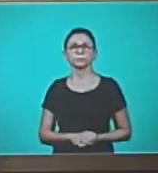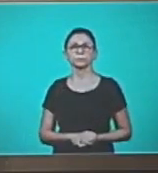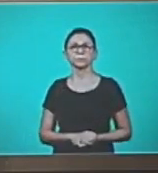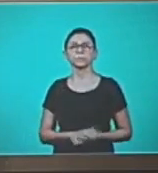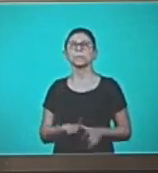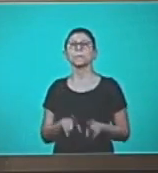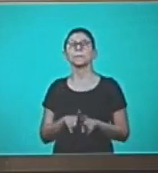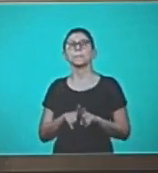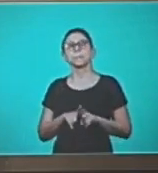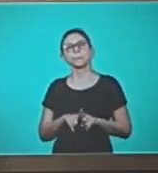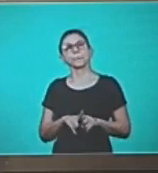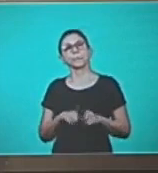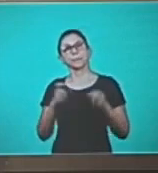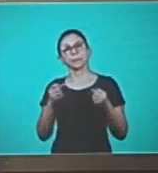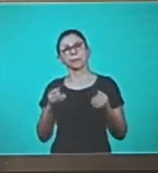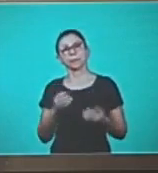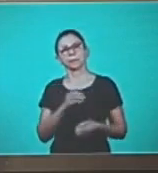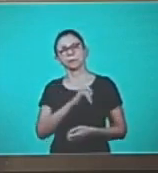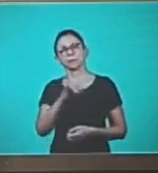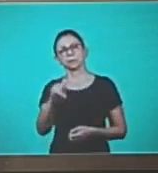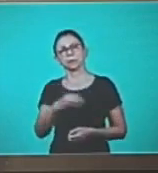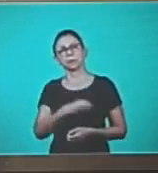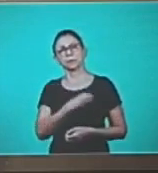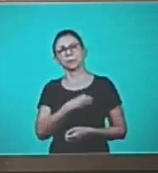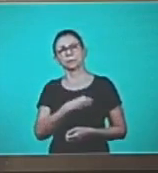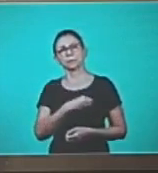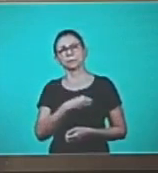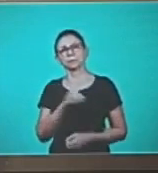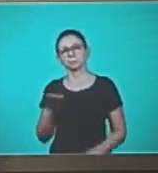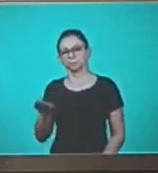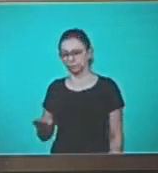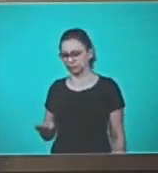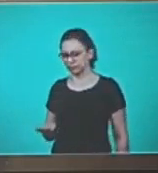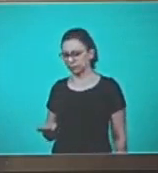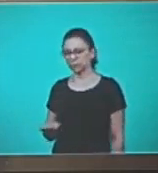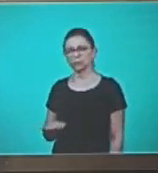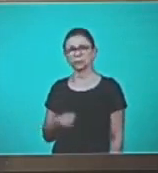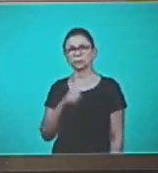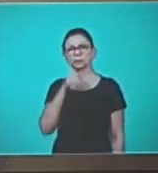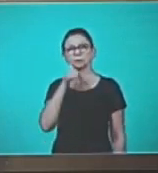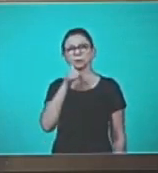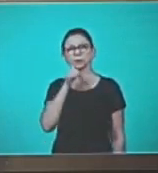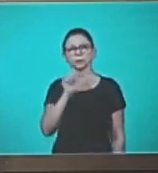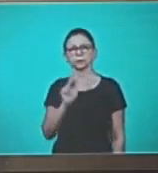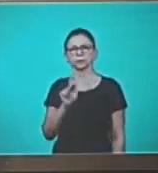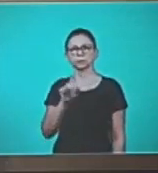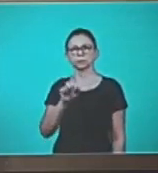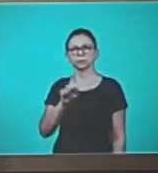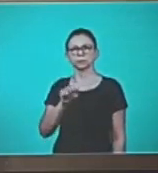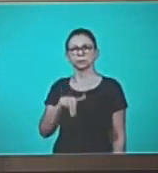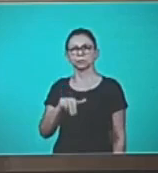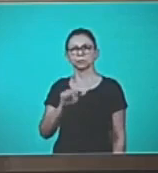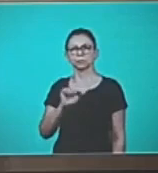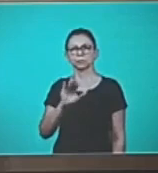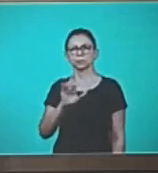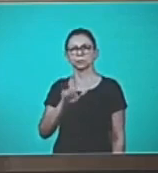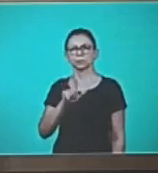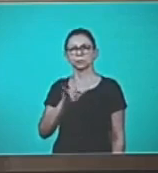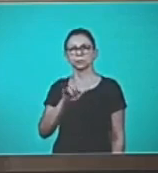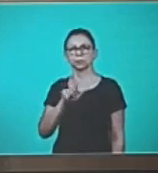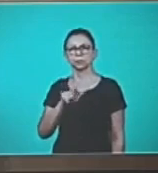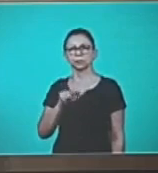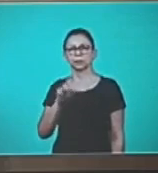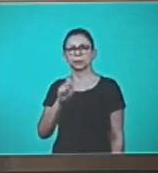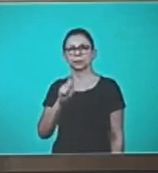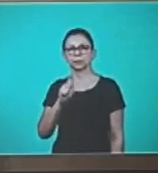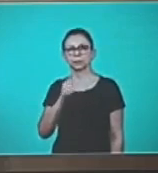direction. Also to speak about the participation of a child, she's